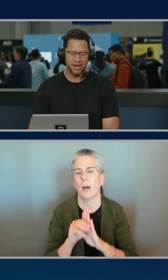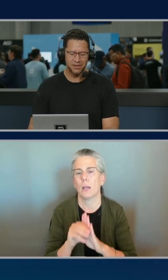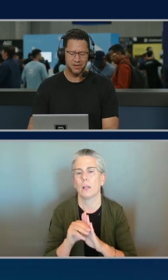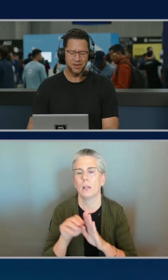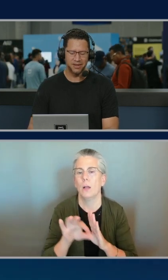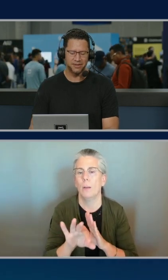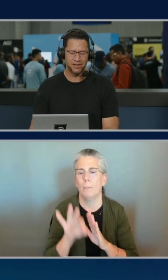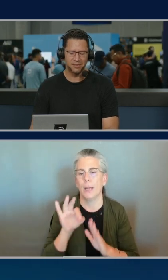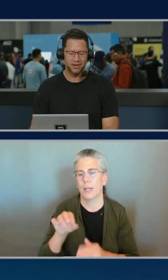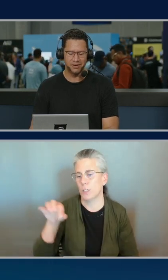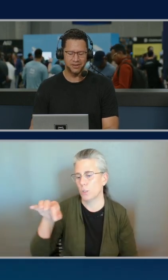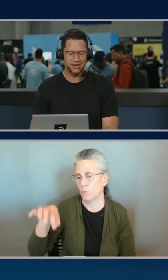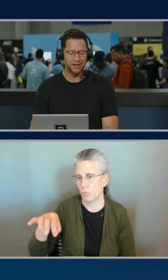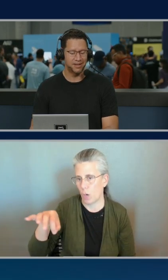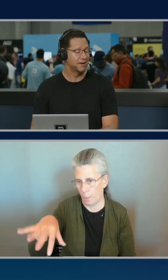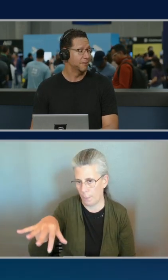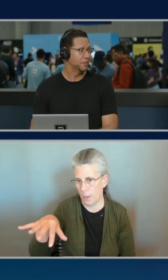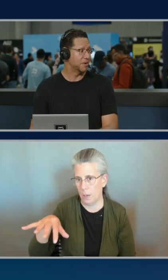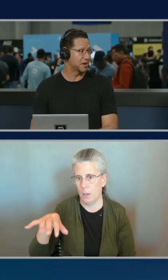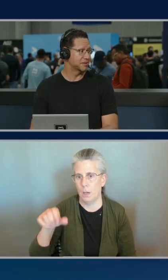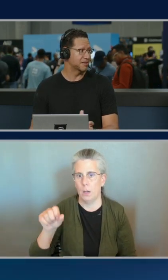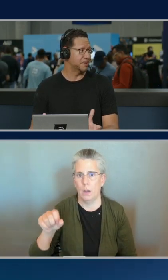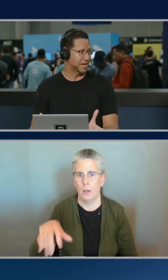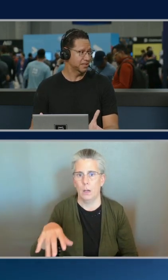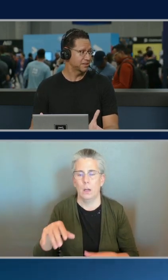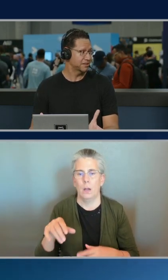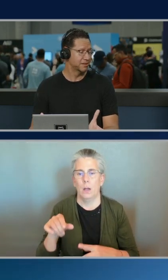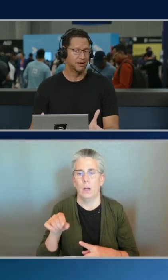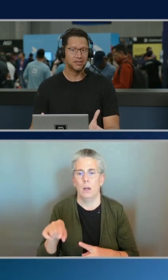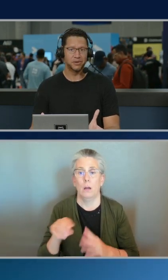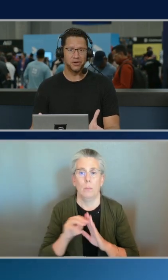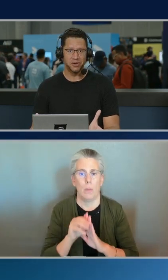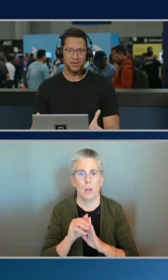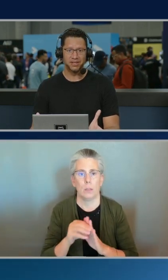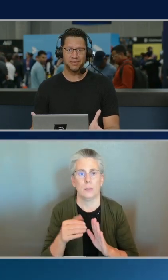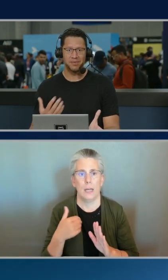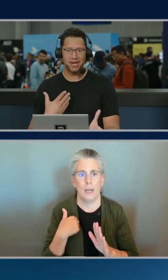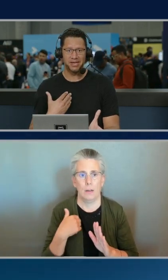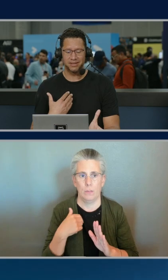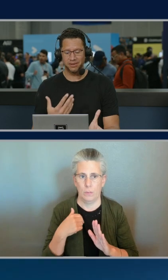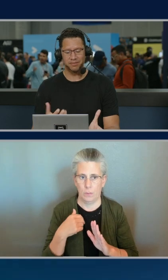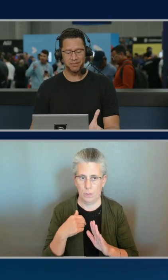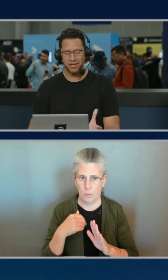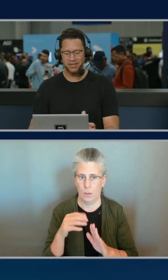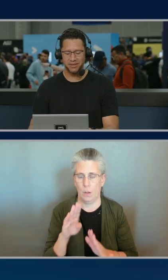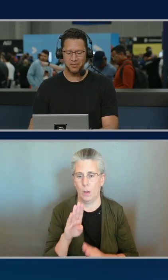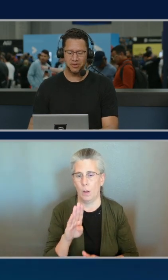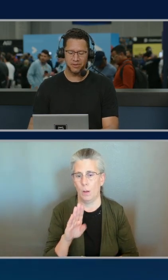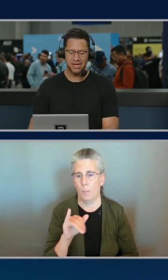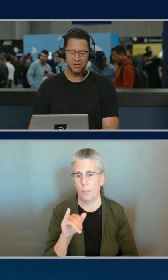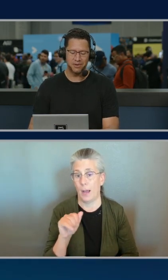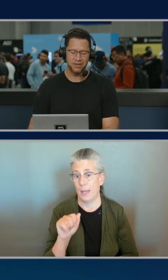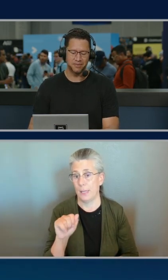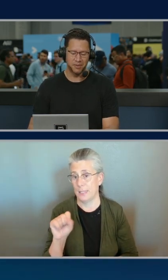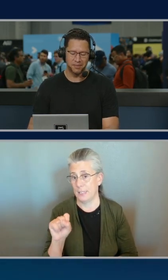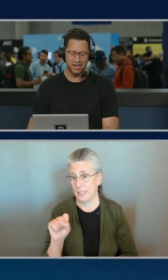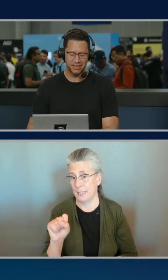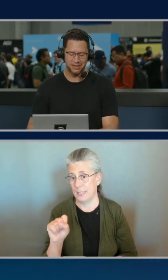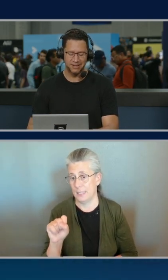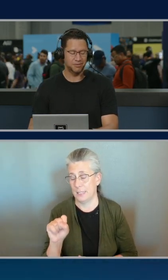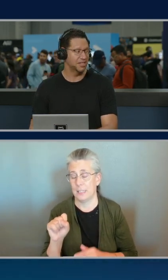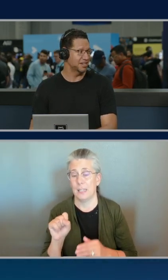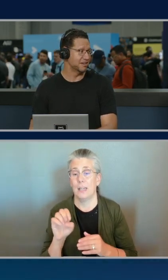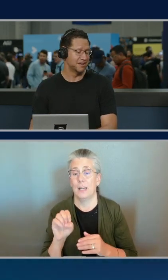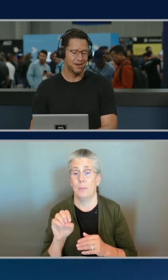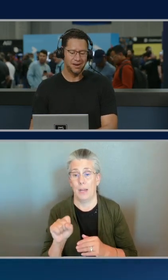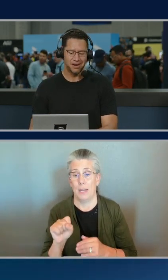say Haiku because we talked about earlier today that models have bias, so do humans. And my bias, I'm going to probably tilt more toward Haiku at this moment because